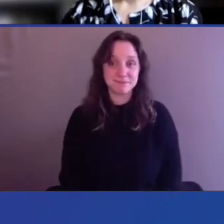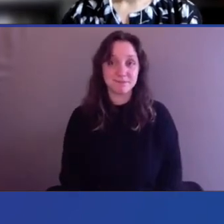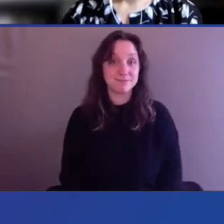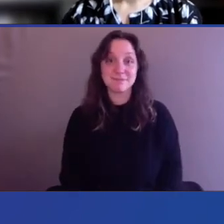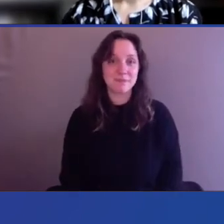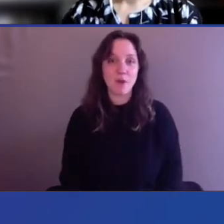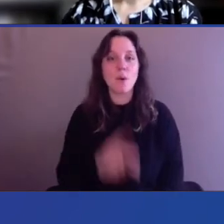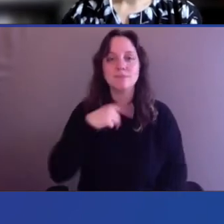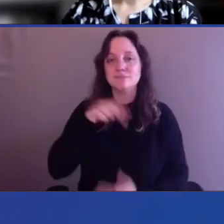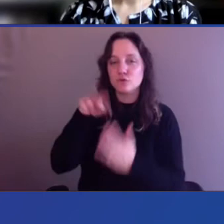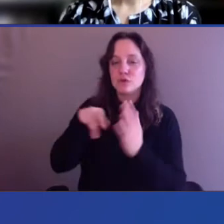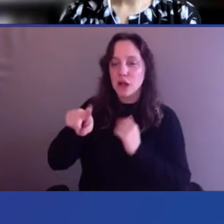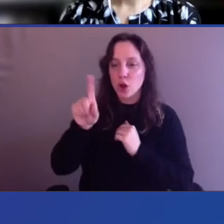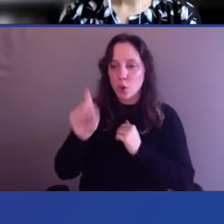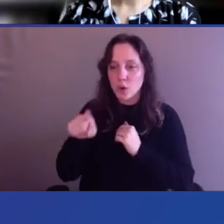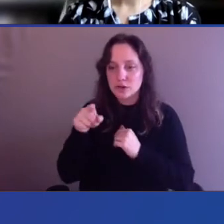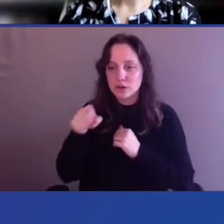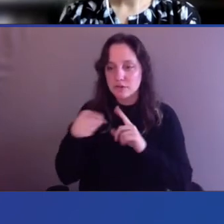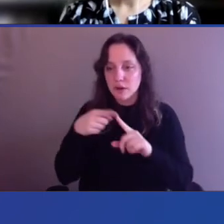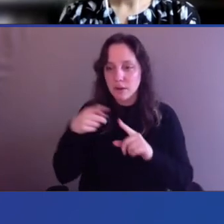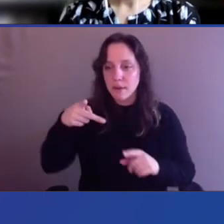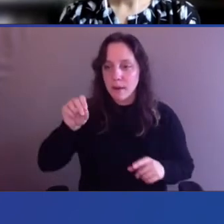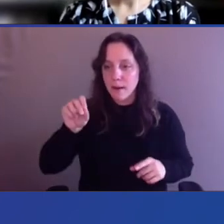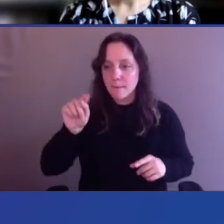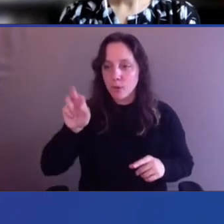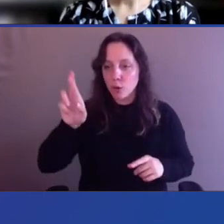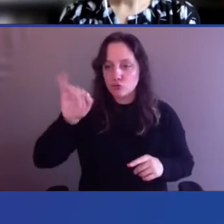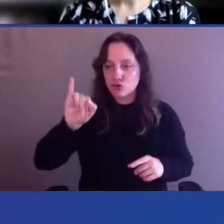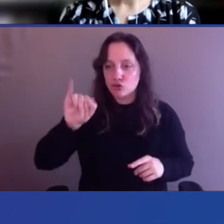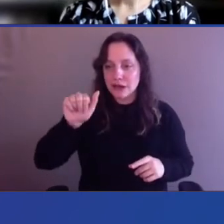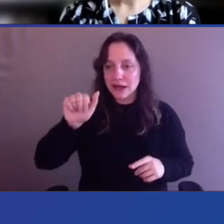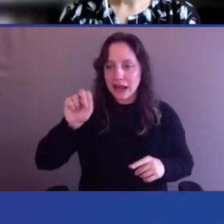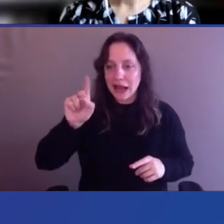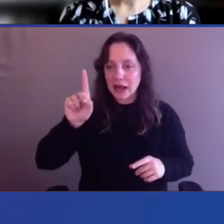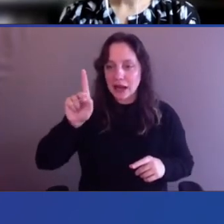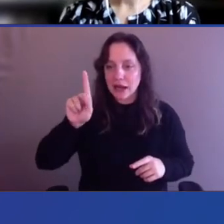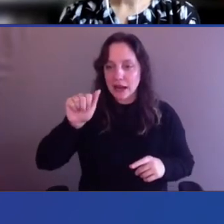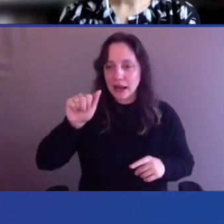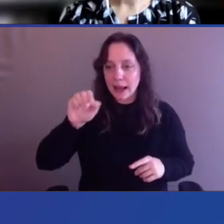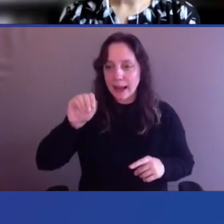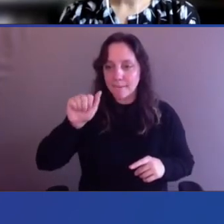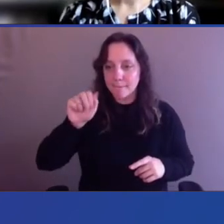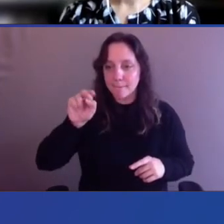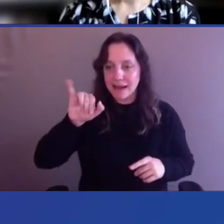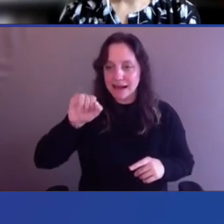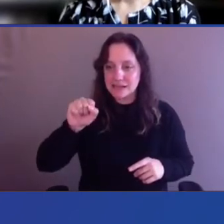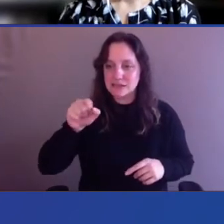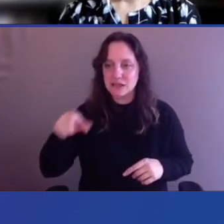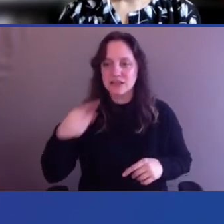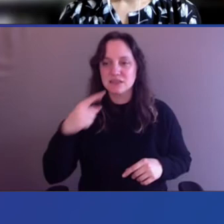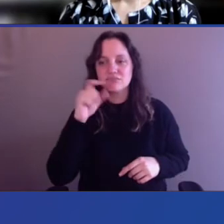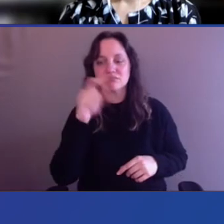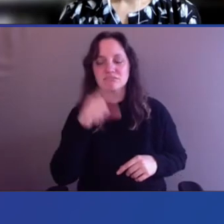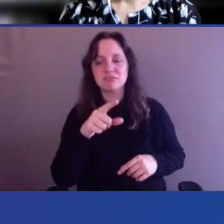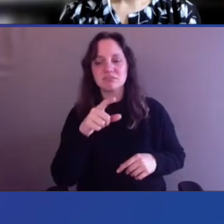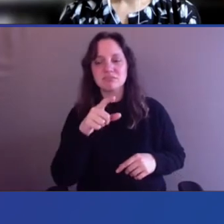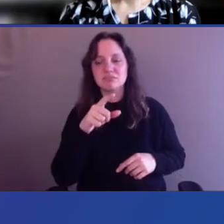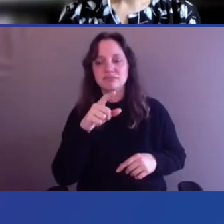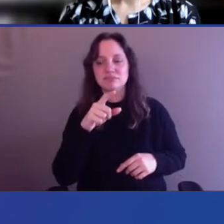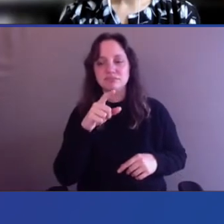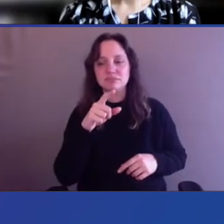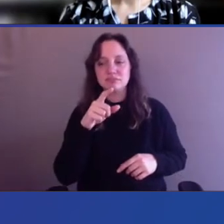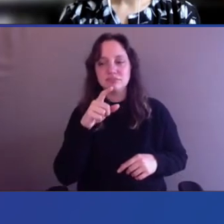Okay, this is from Poetry, and anyone who would like to jump in on it. I'd like to ask a question about using the